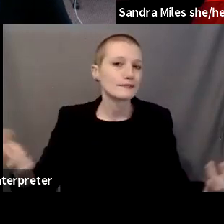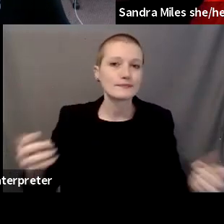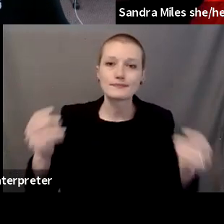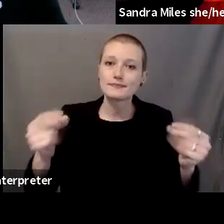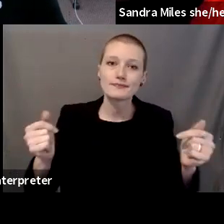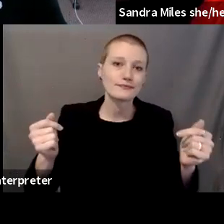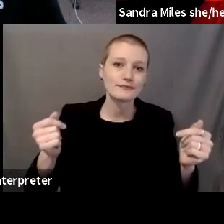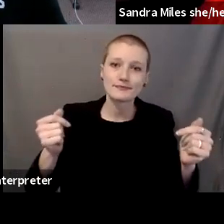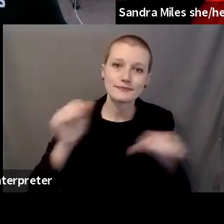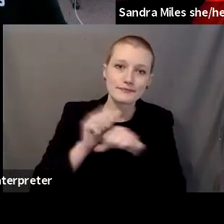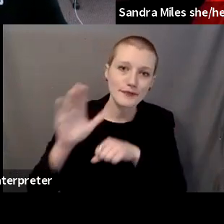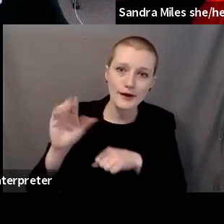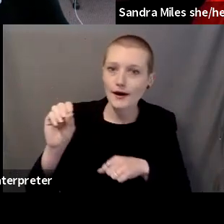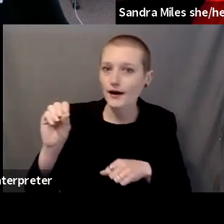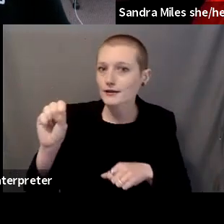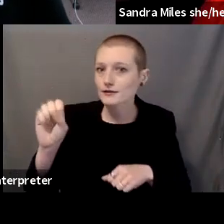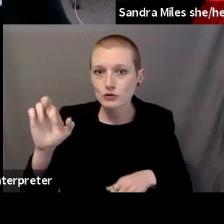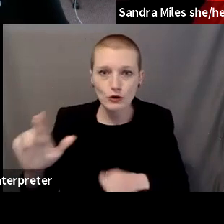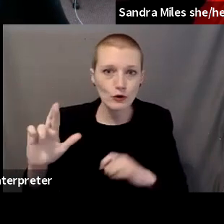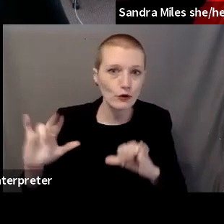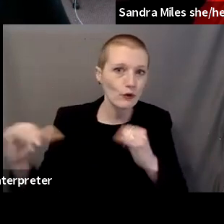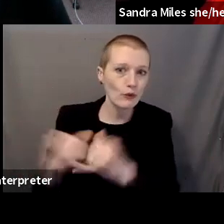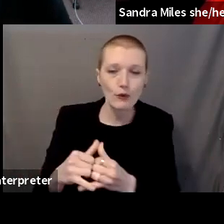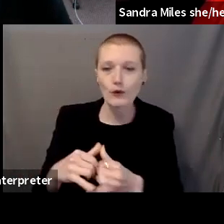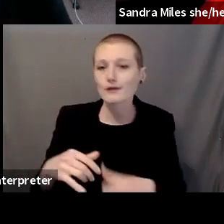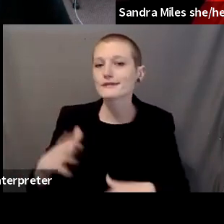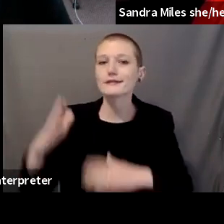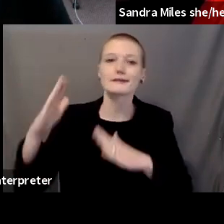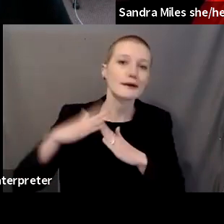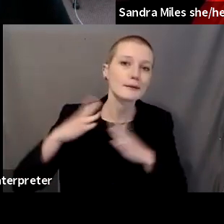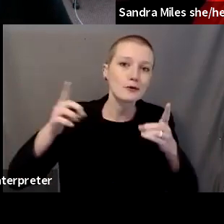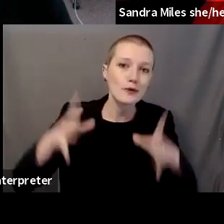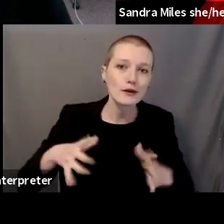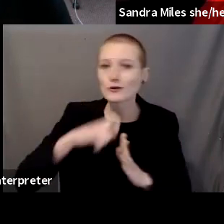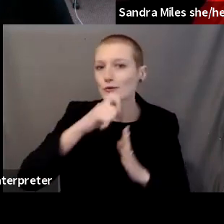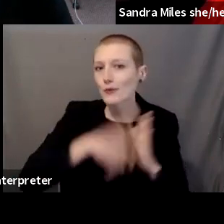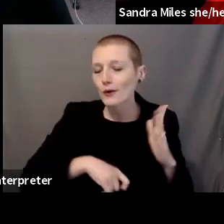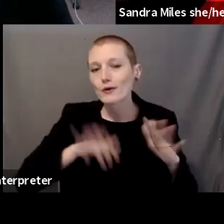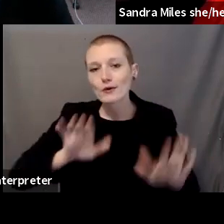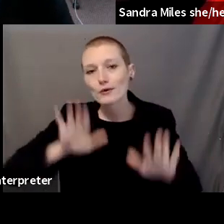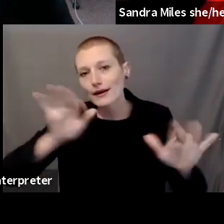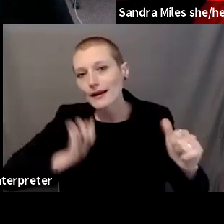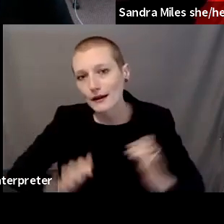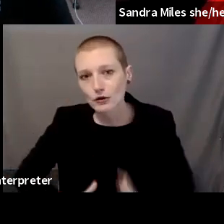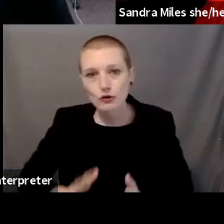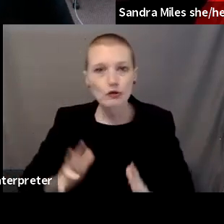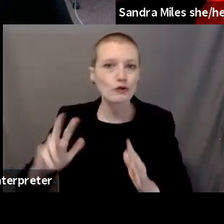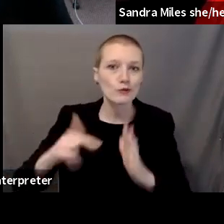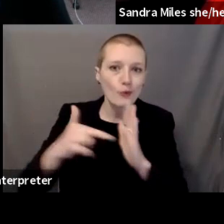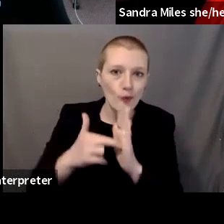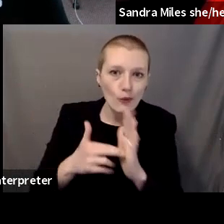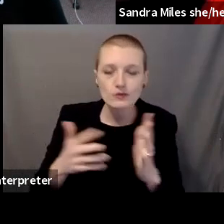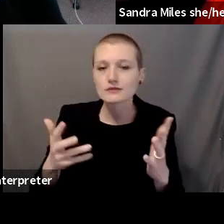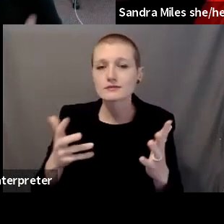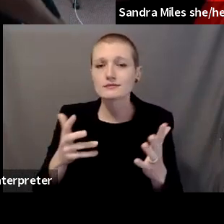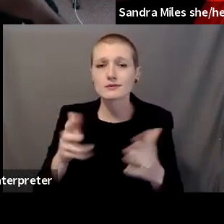immediately, probably written by like one of the top directors, has somebody who's a great actor. And those never stop.